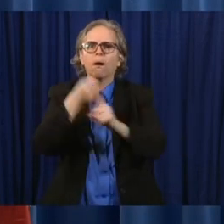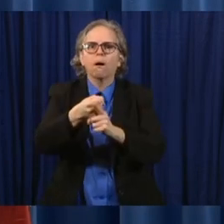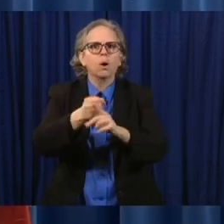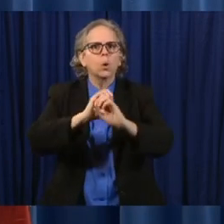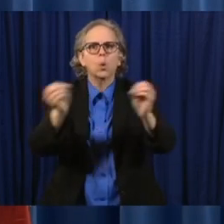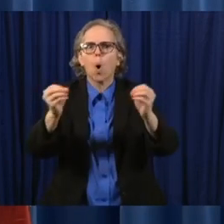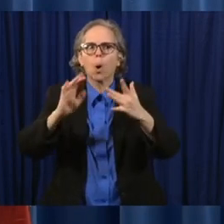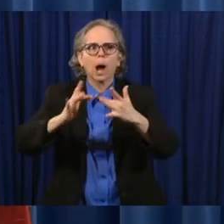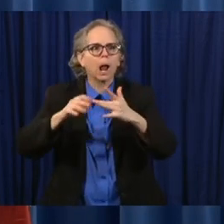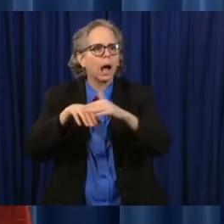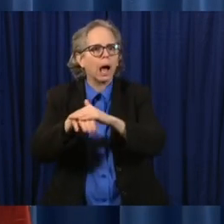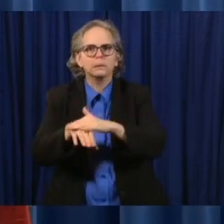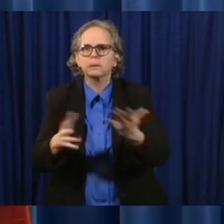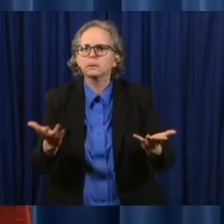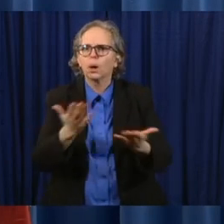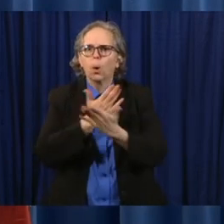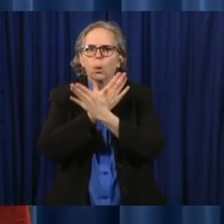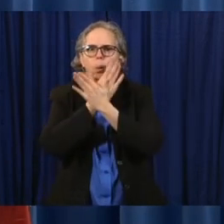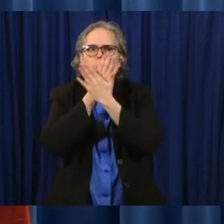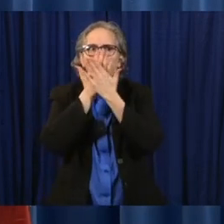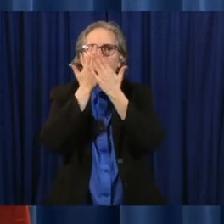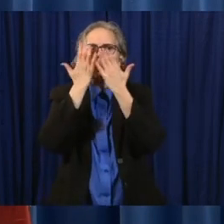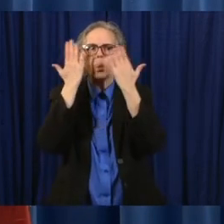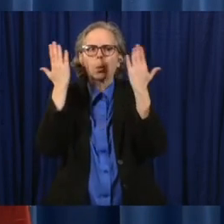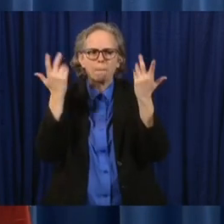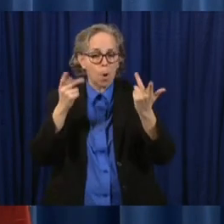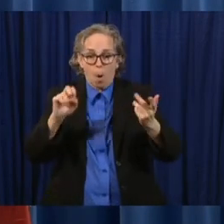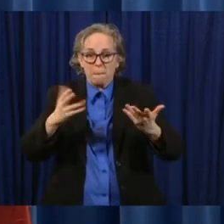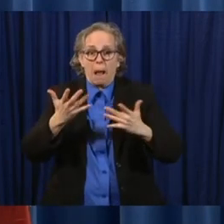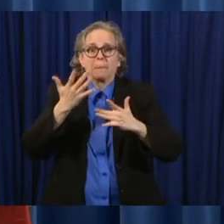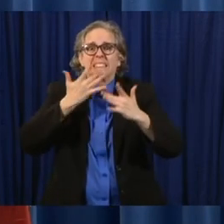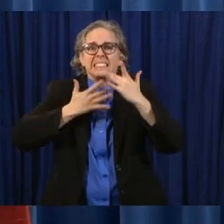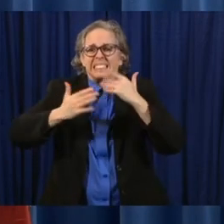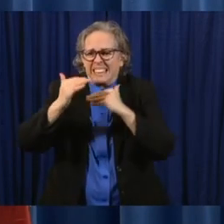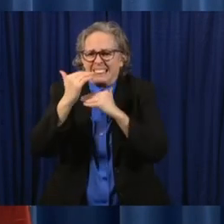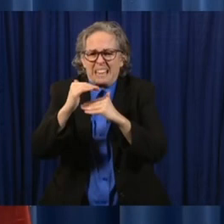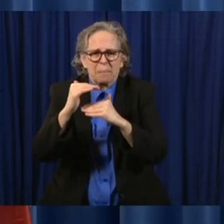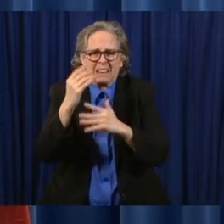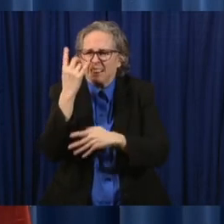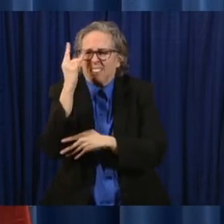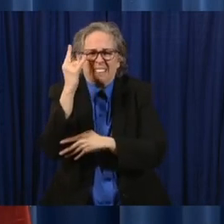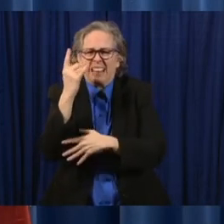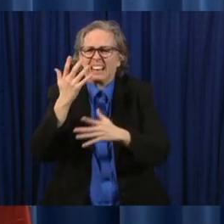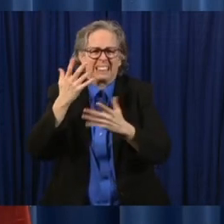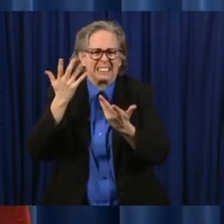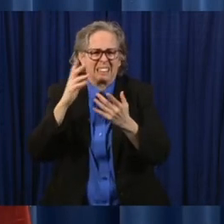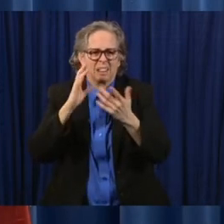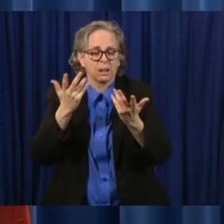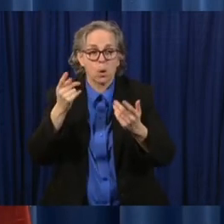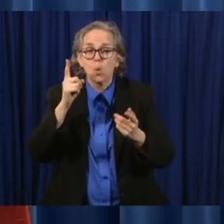and it is a challenge. We have over 1 million people in the state of Ohio